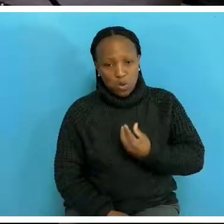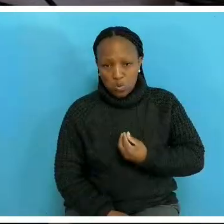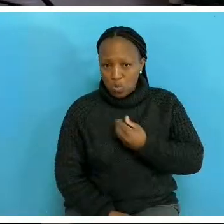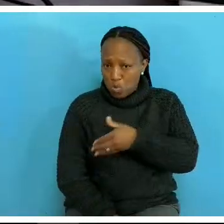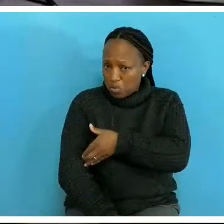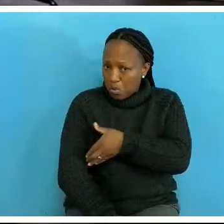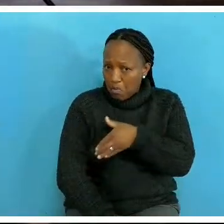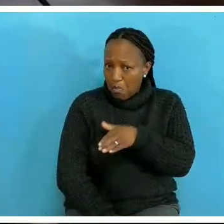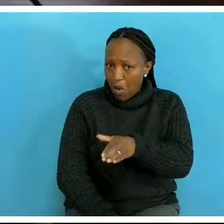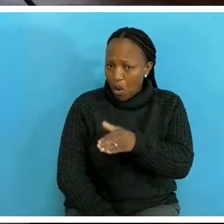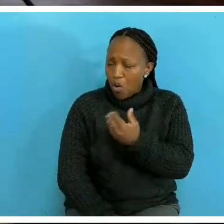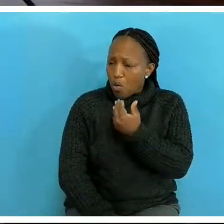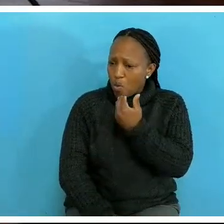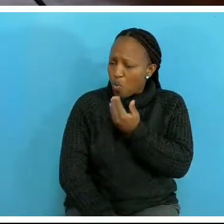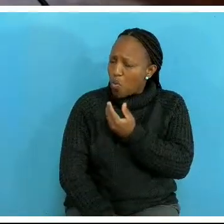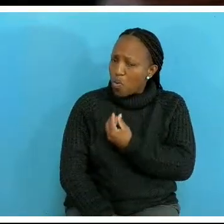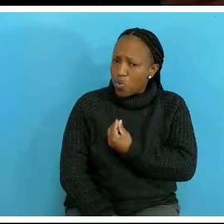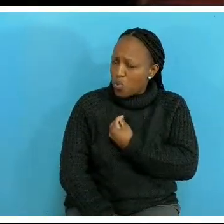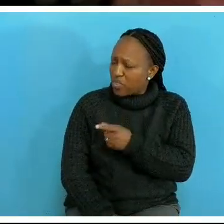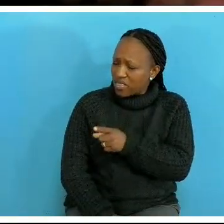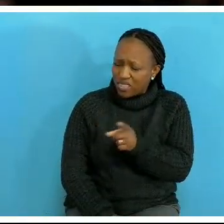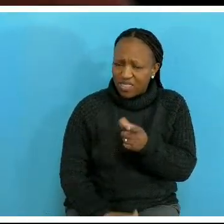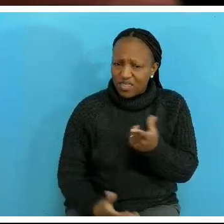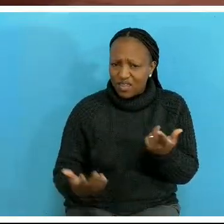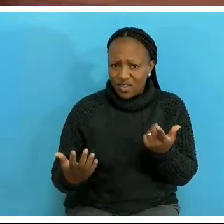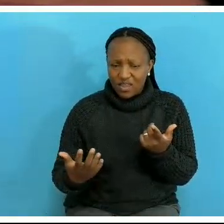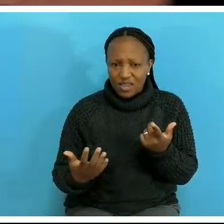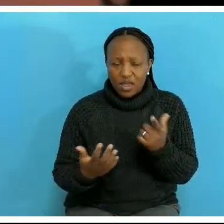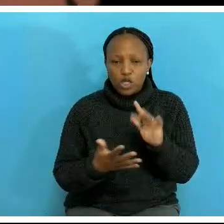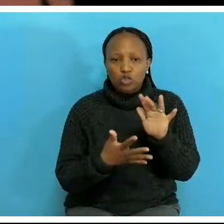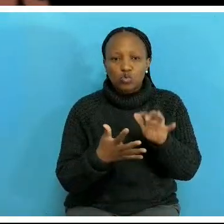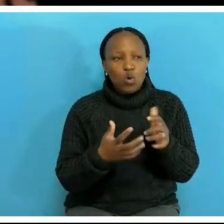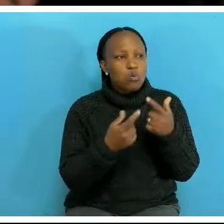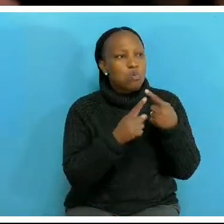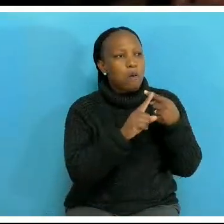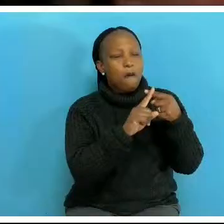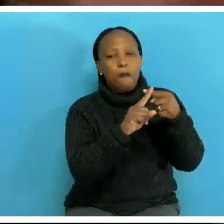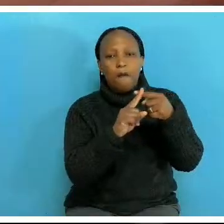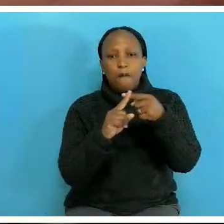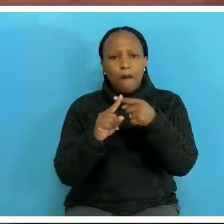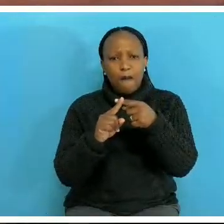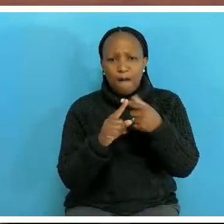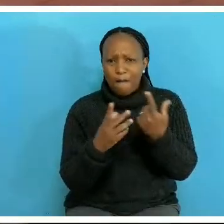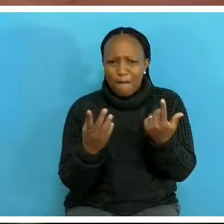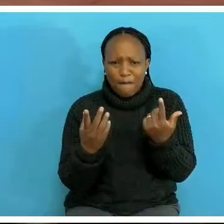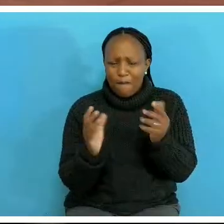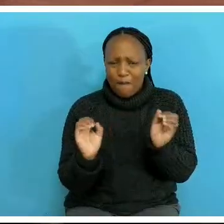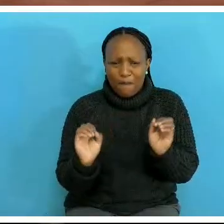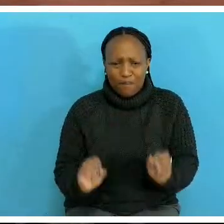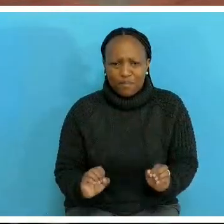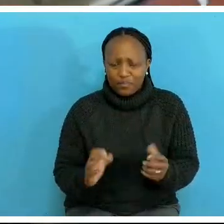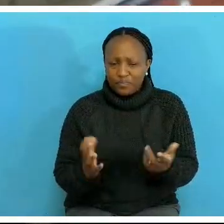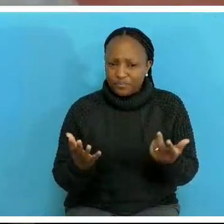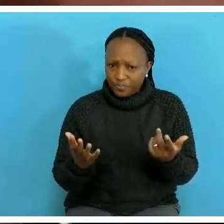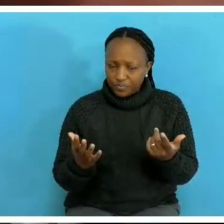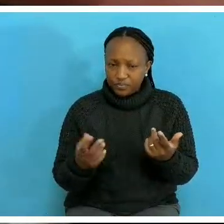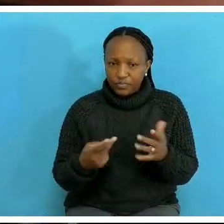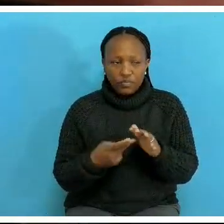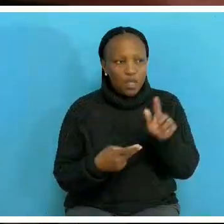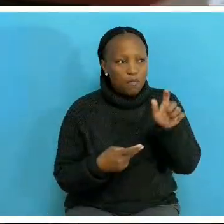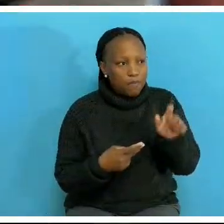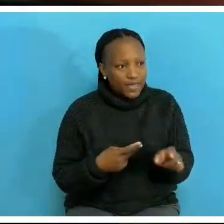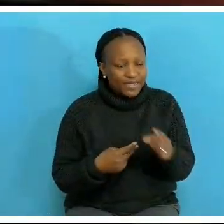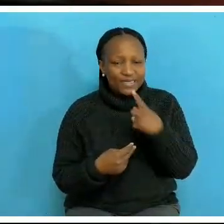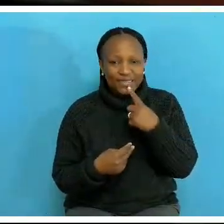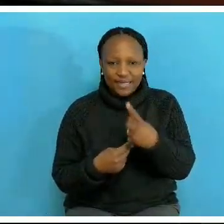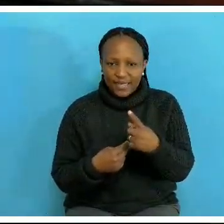they? Where are the youth? Where are they? Where's the success stories? There's no success stories. Somebody said, no, you have to go